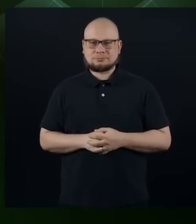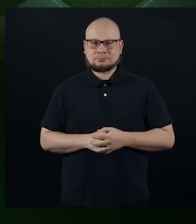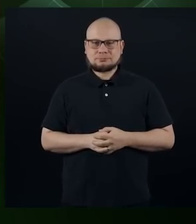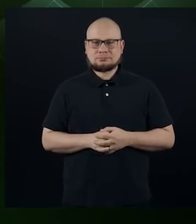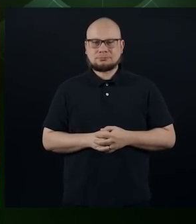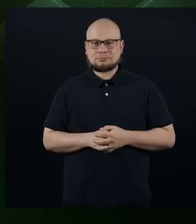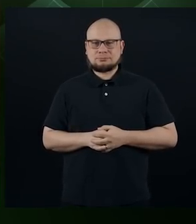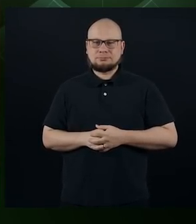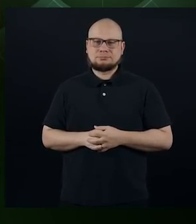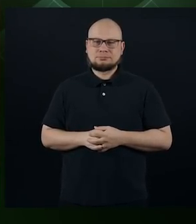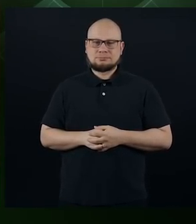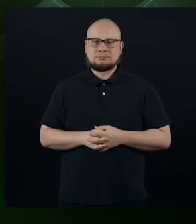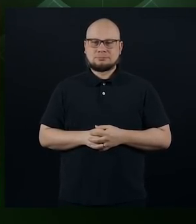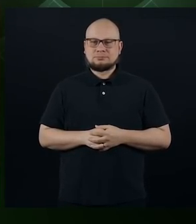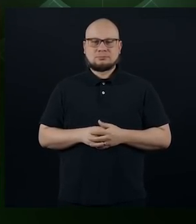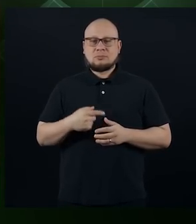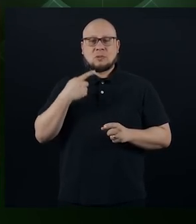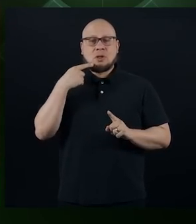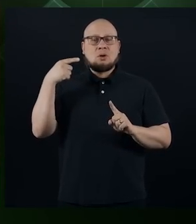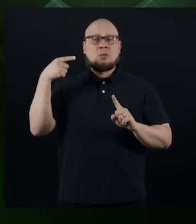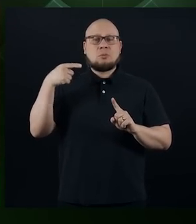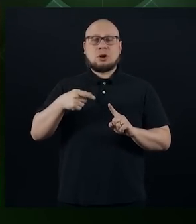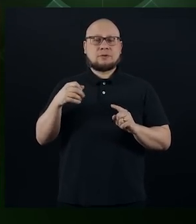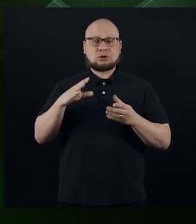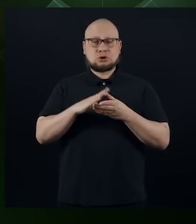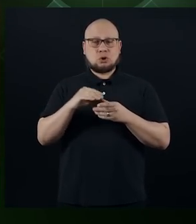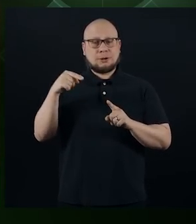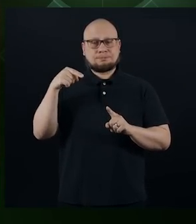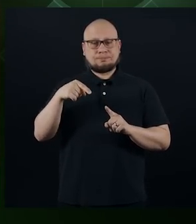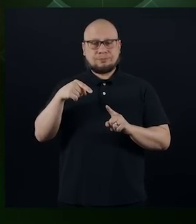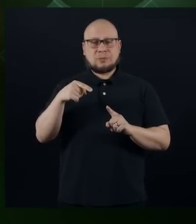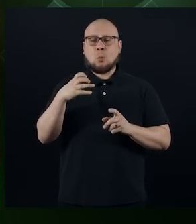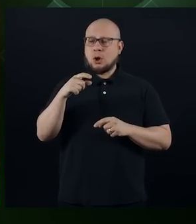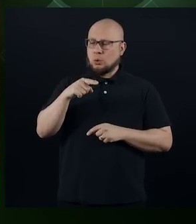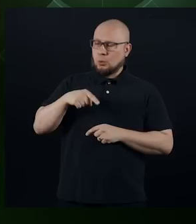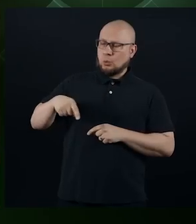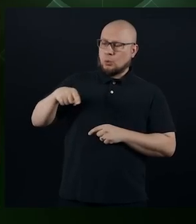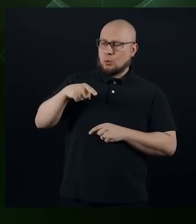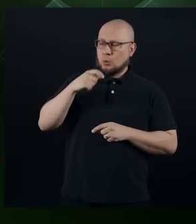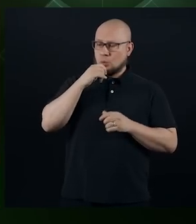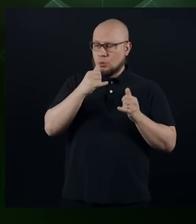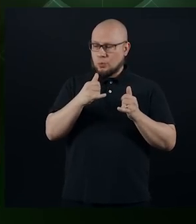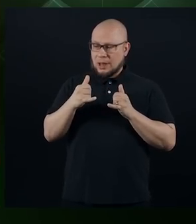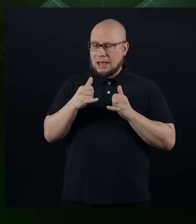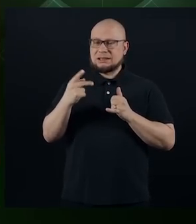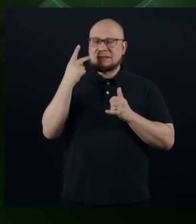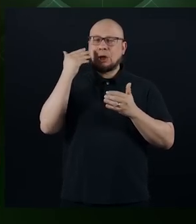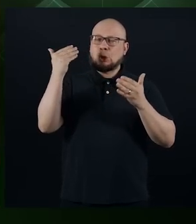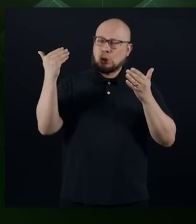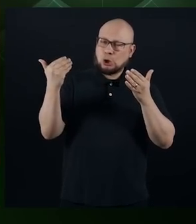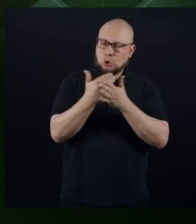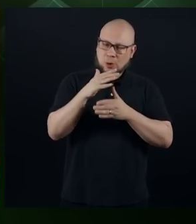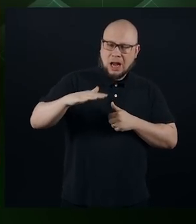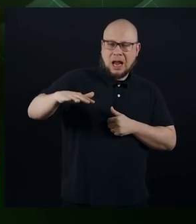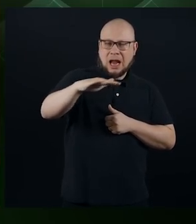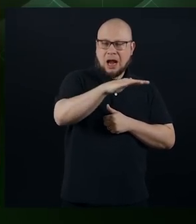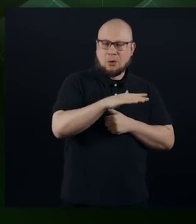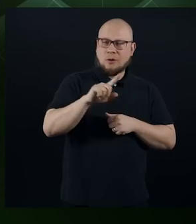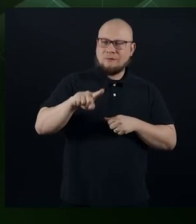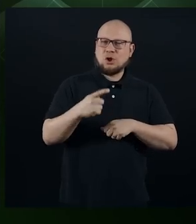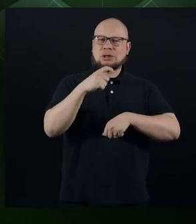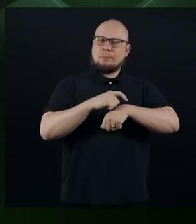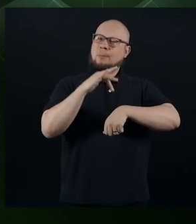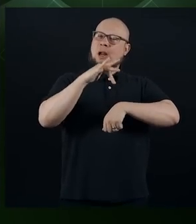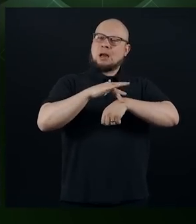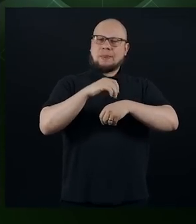So a big part of the story of Sea of Thieves, A Pirate's Life is giving players the chance to see brand new locations for the very first